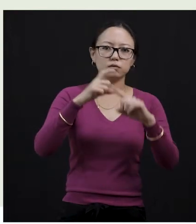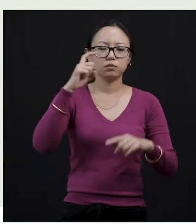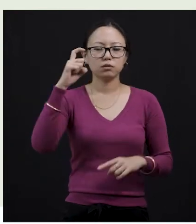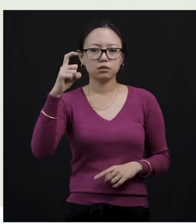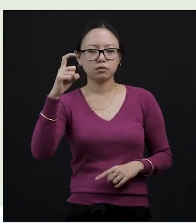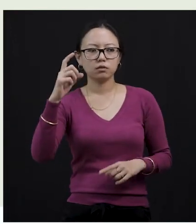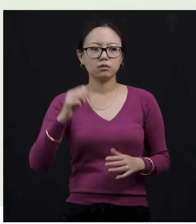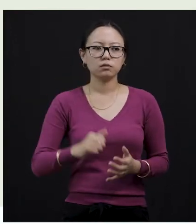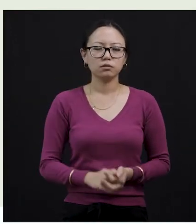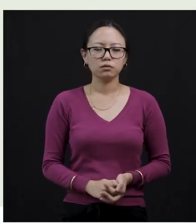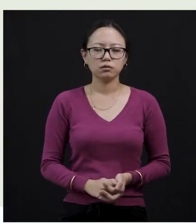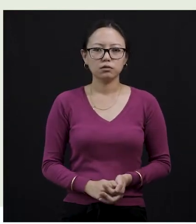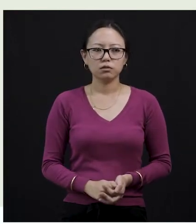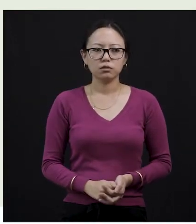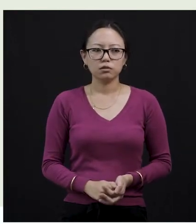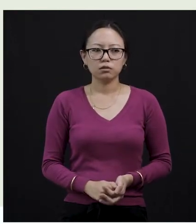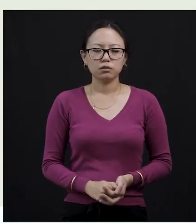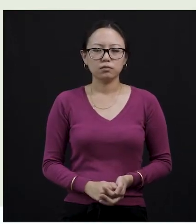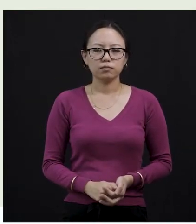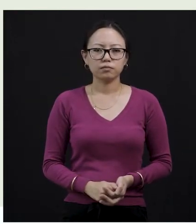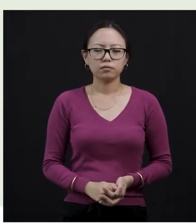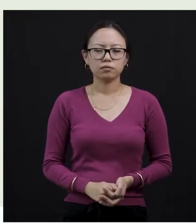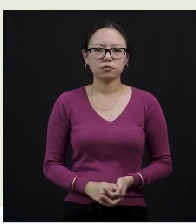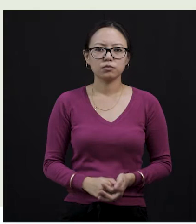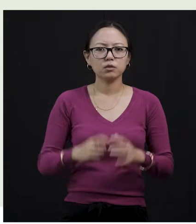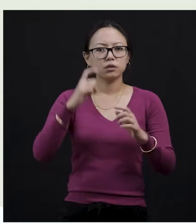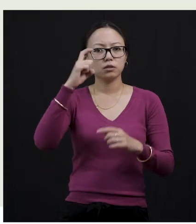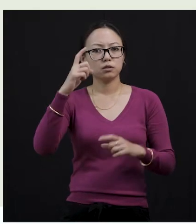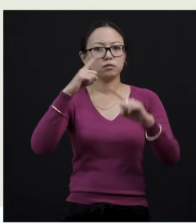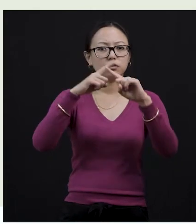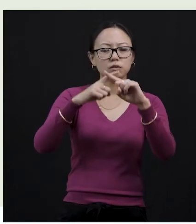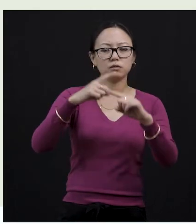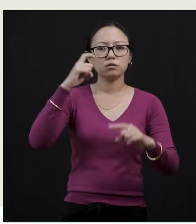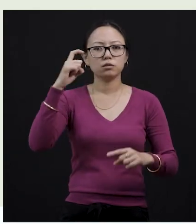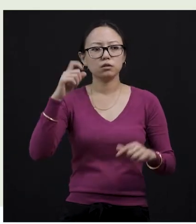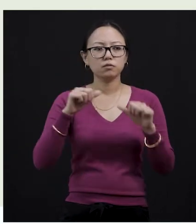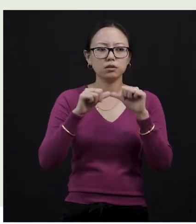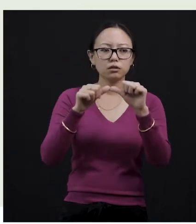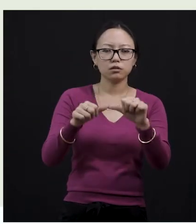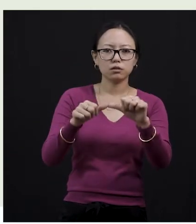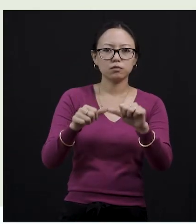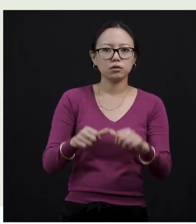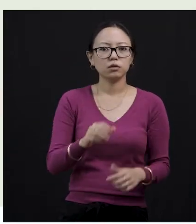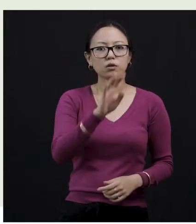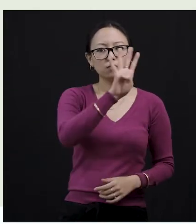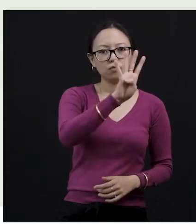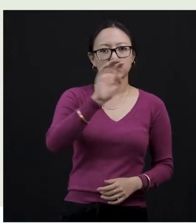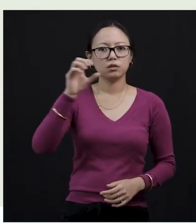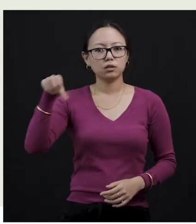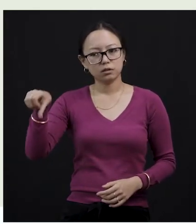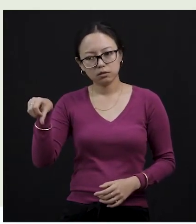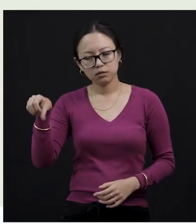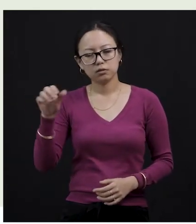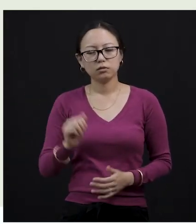that is 67 into 7. How much you'll get, children? 7 into 7 are, how much it is? 49,